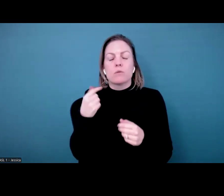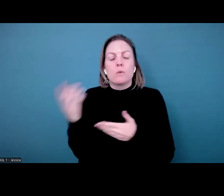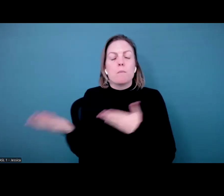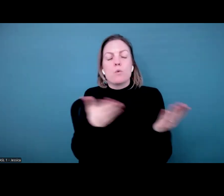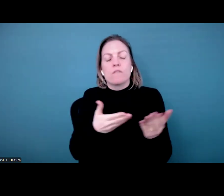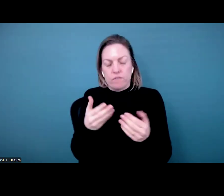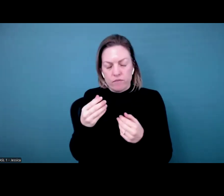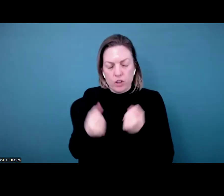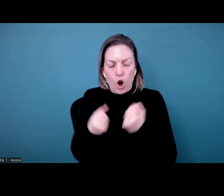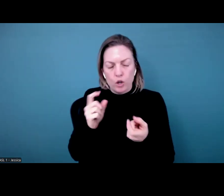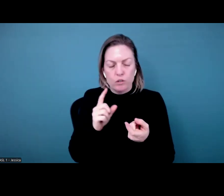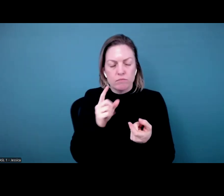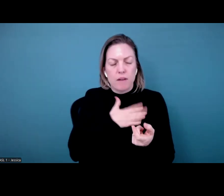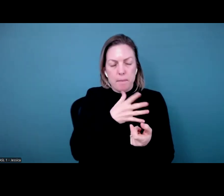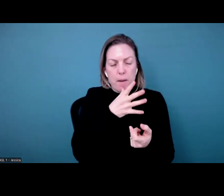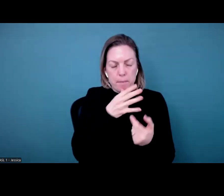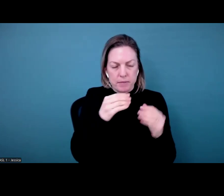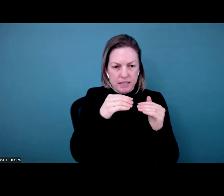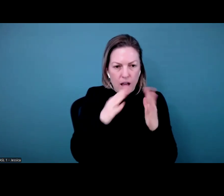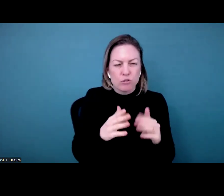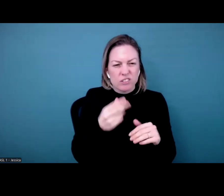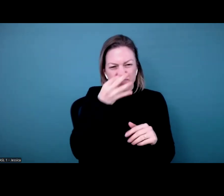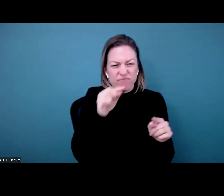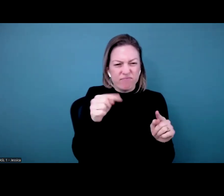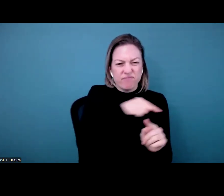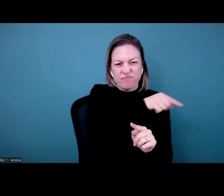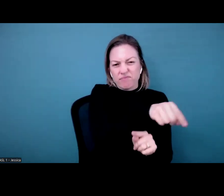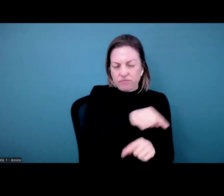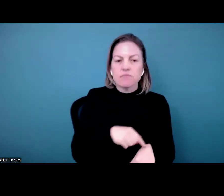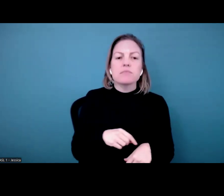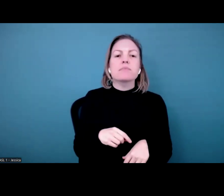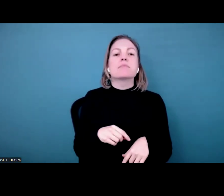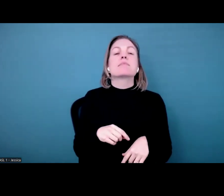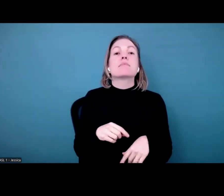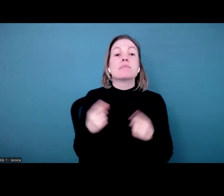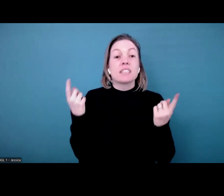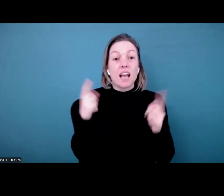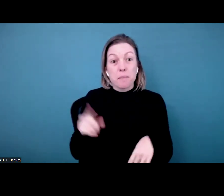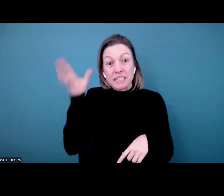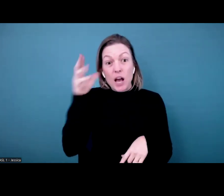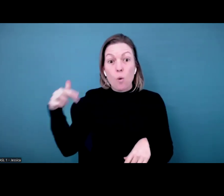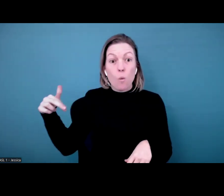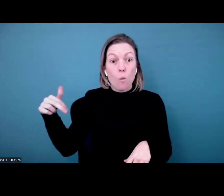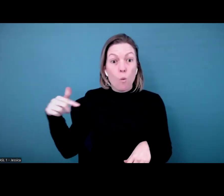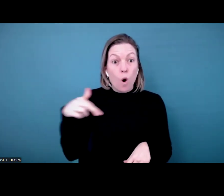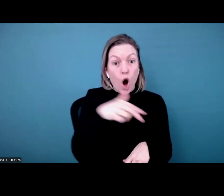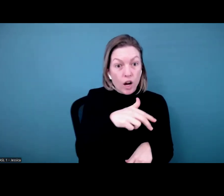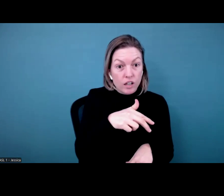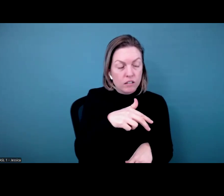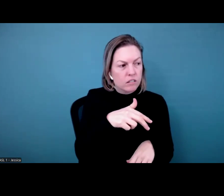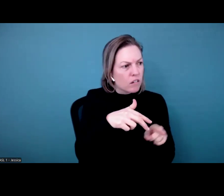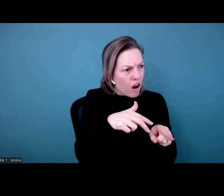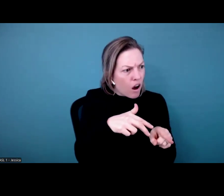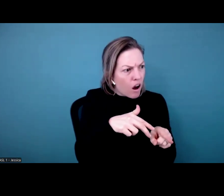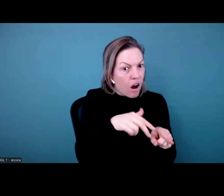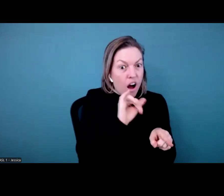retirement community a couple of blocks away. And so we moved the car to my mom's house. Well, my dad walked by that car, went back, got one of his